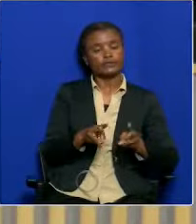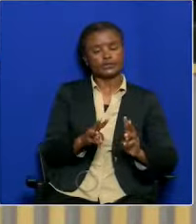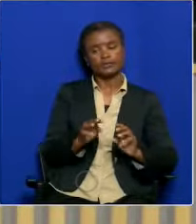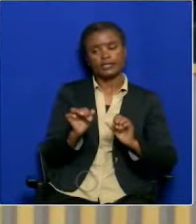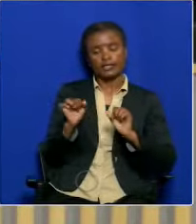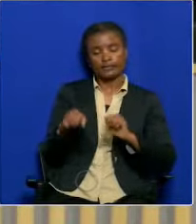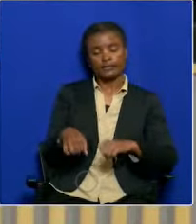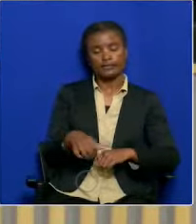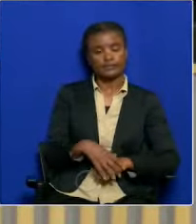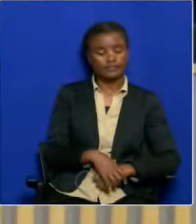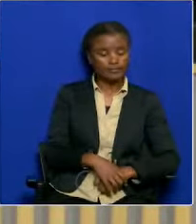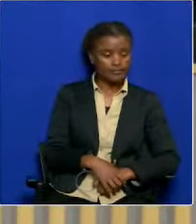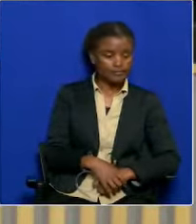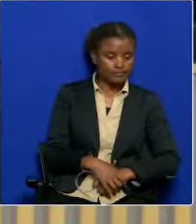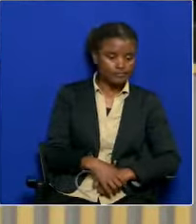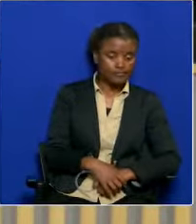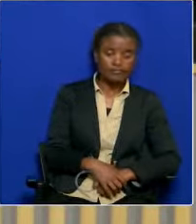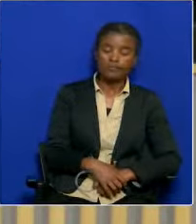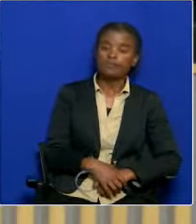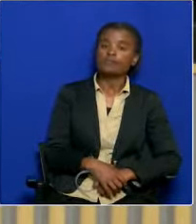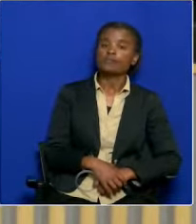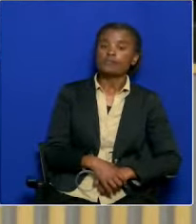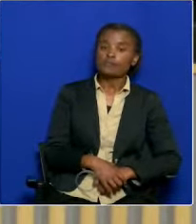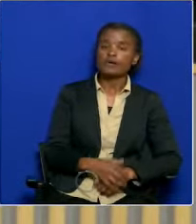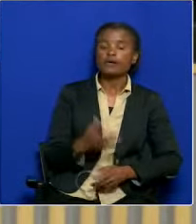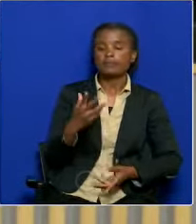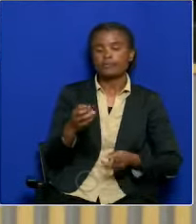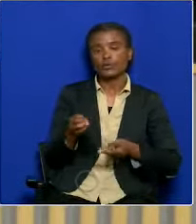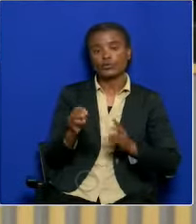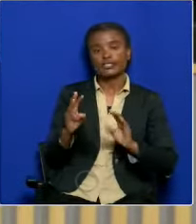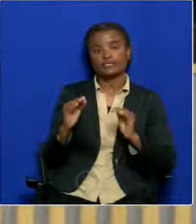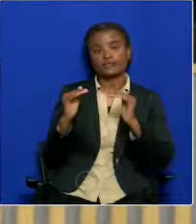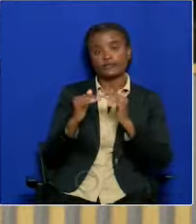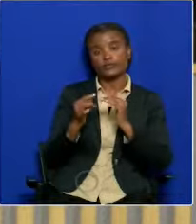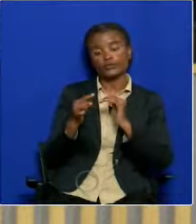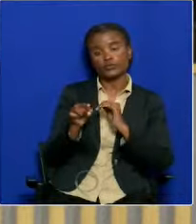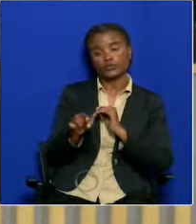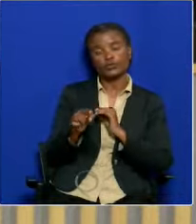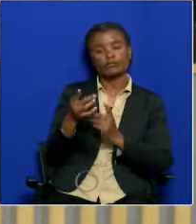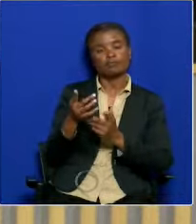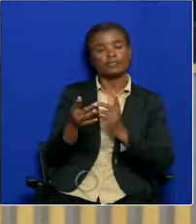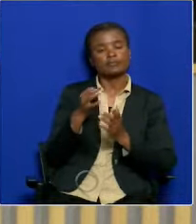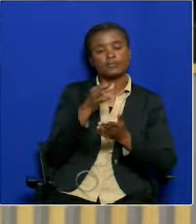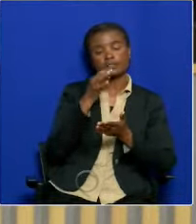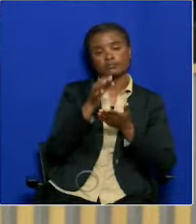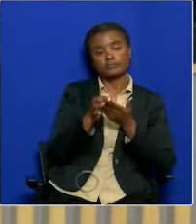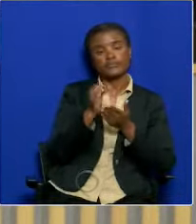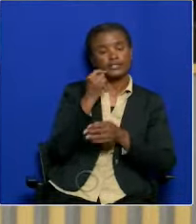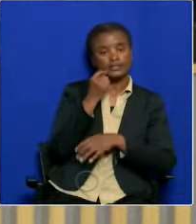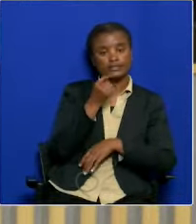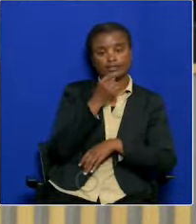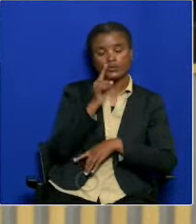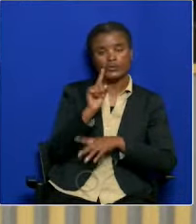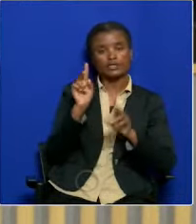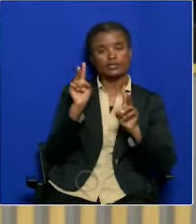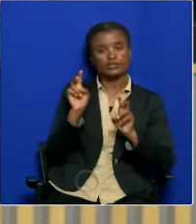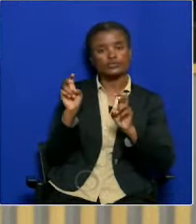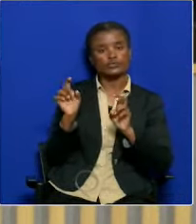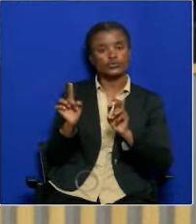in fairness to you, let me also put this, that is an issue of bother,